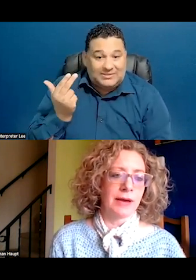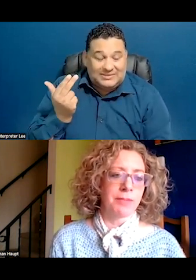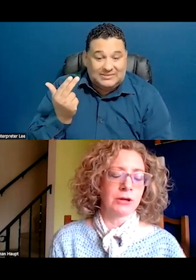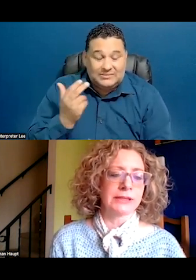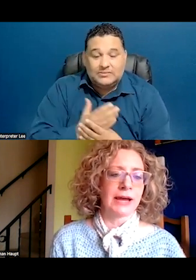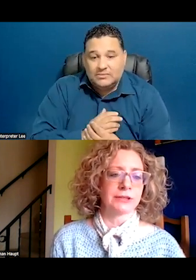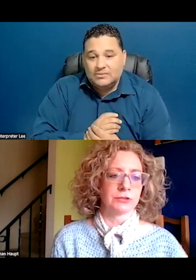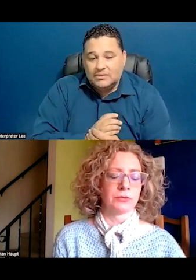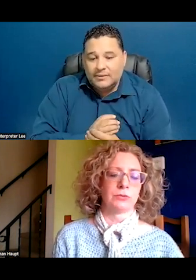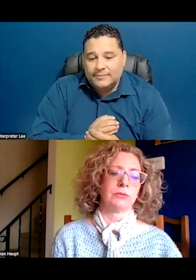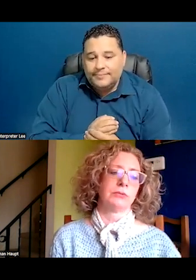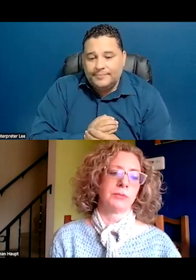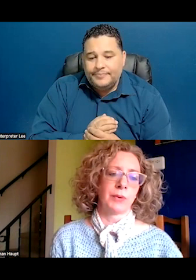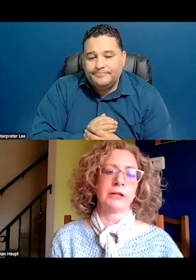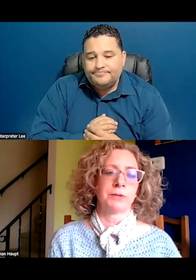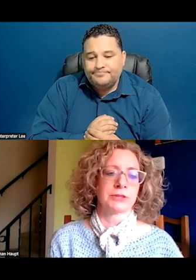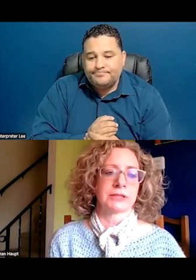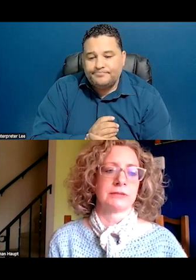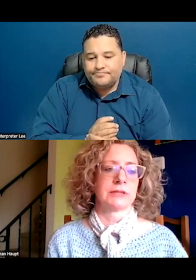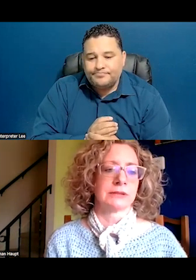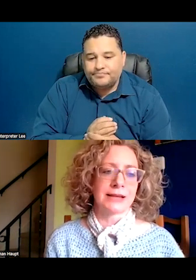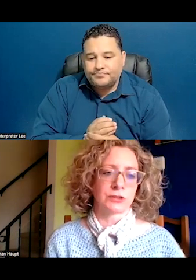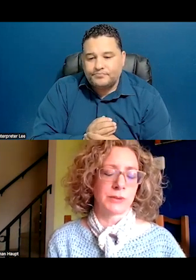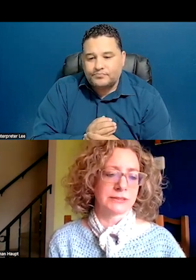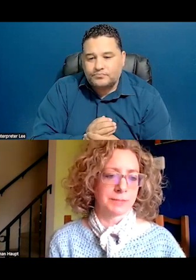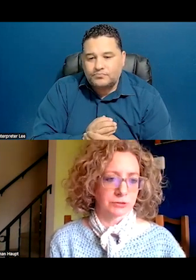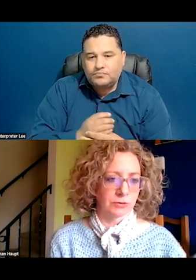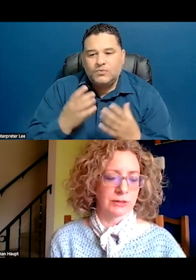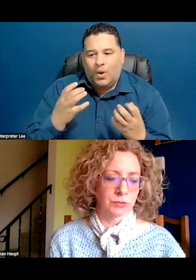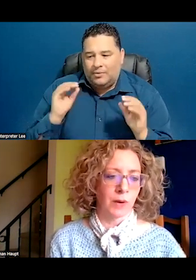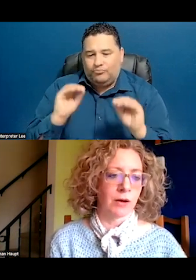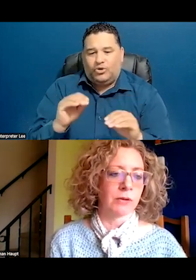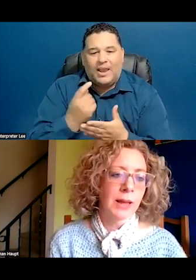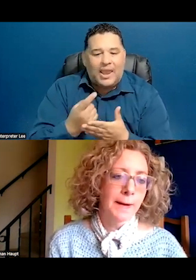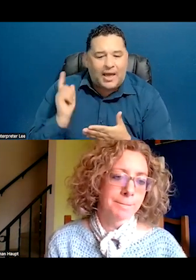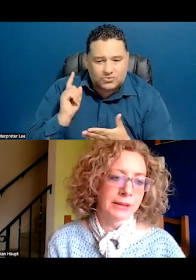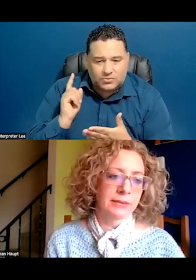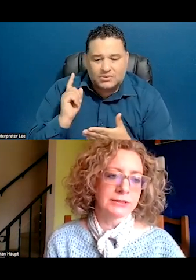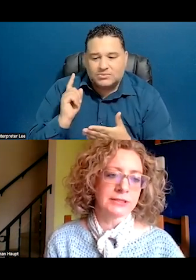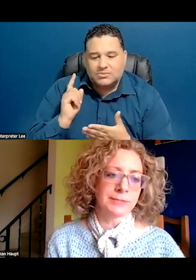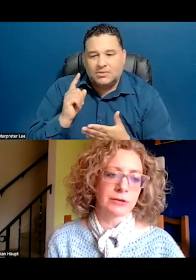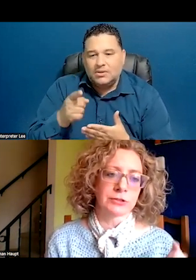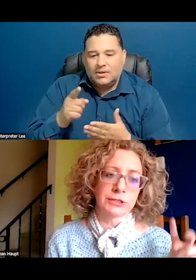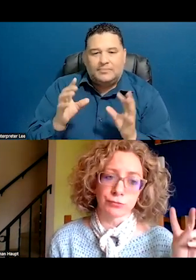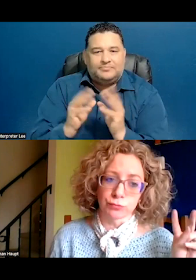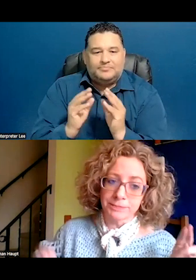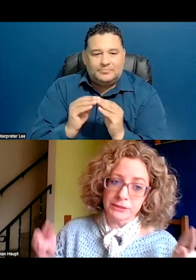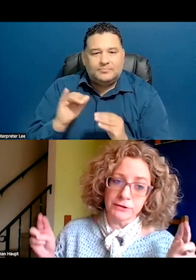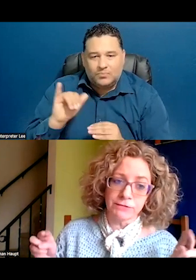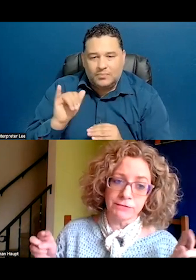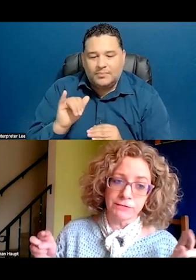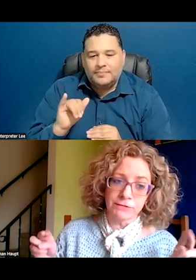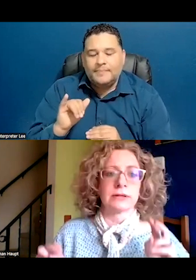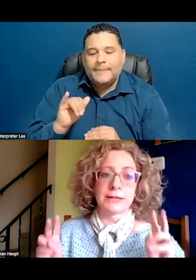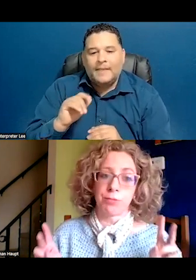it partly had to do, we wanted to put this into last week's episode as well, but this is about